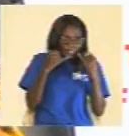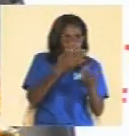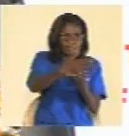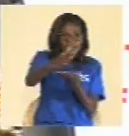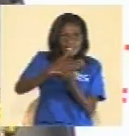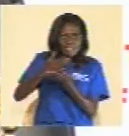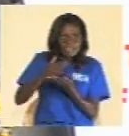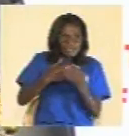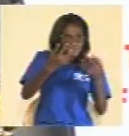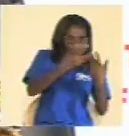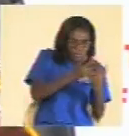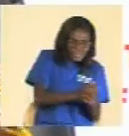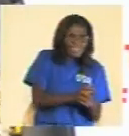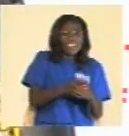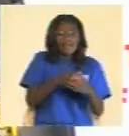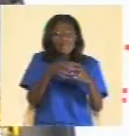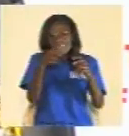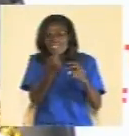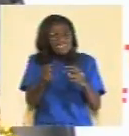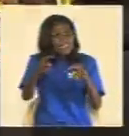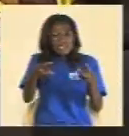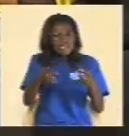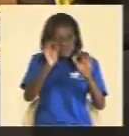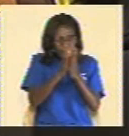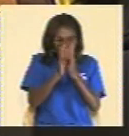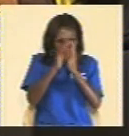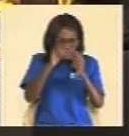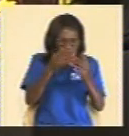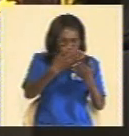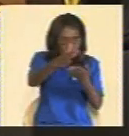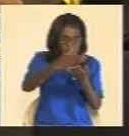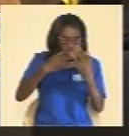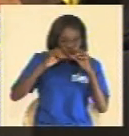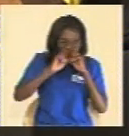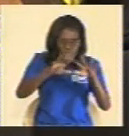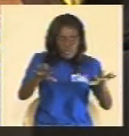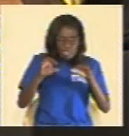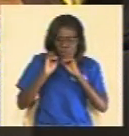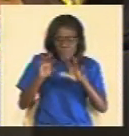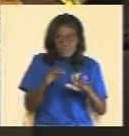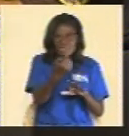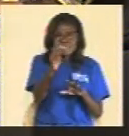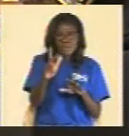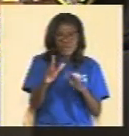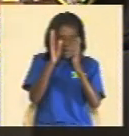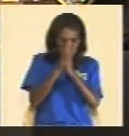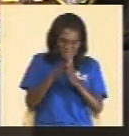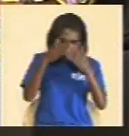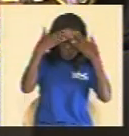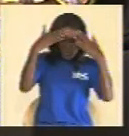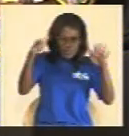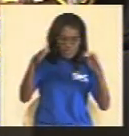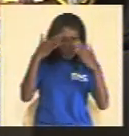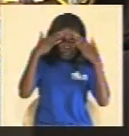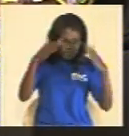can be shared. Even at any other meeting, we can share this information, and we must just let everyone be aware of the fact that leprosy